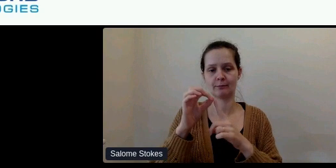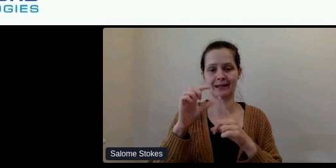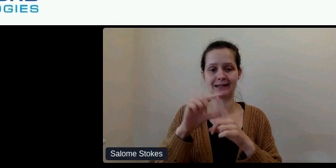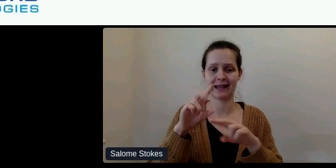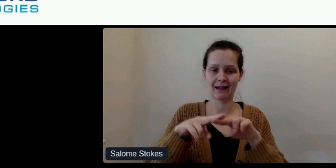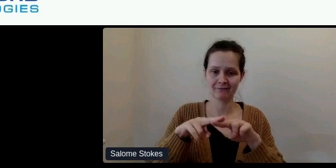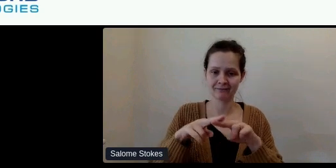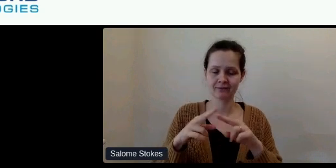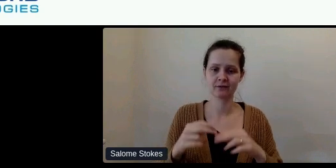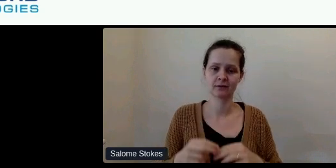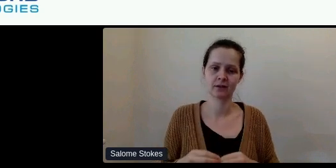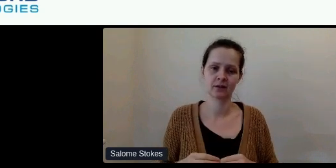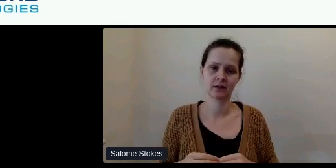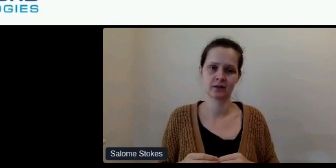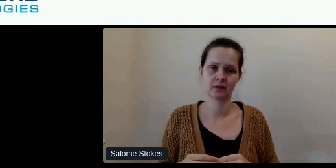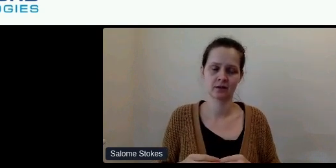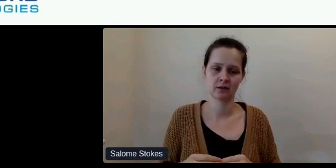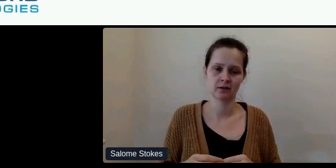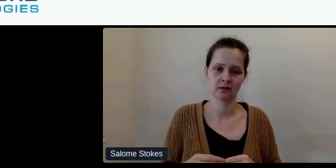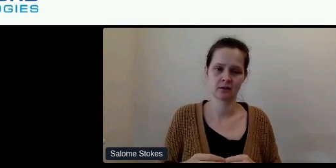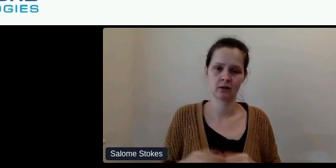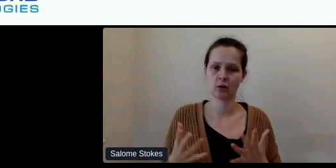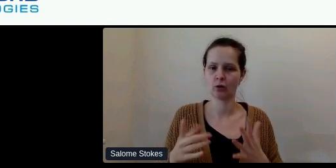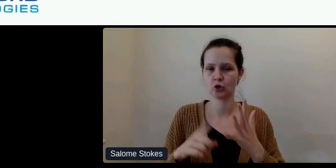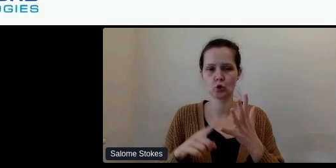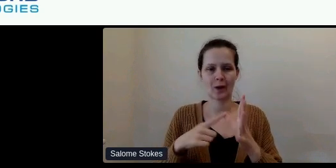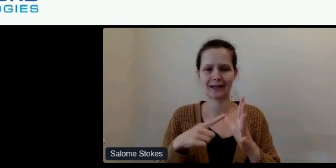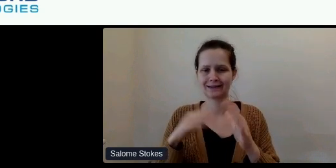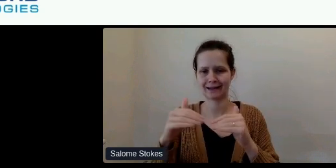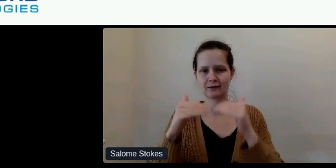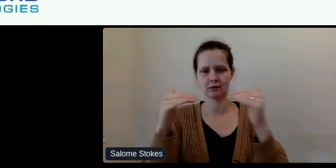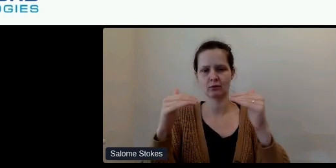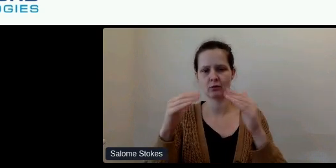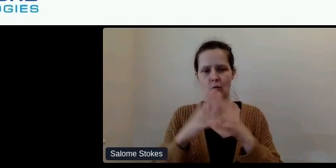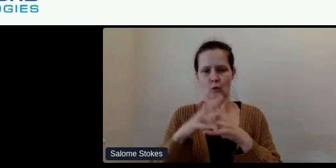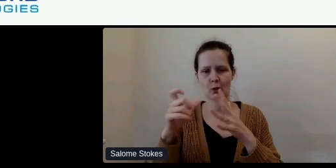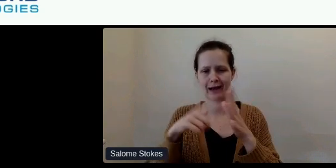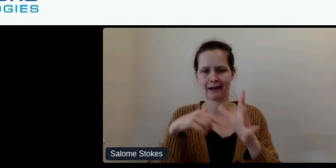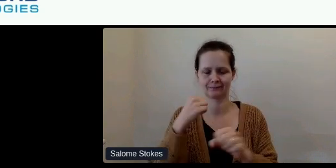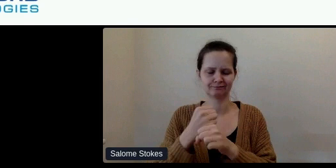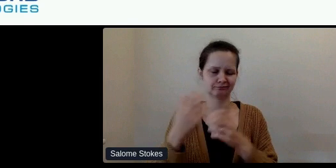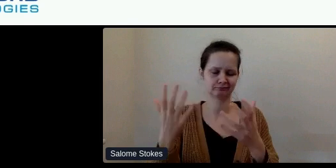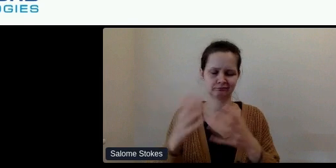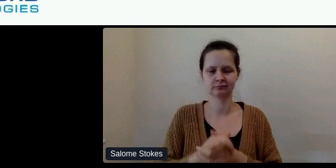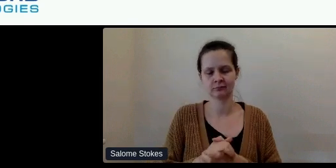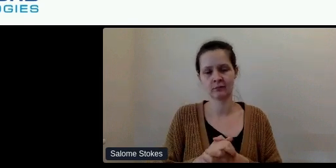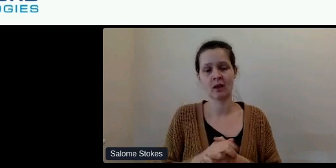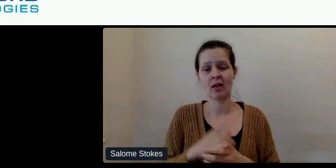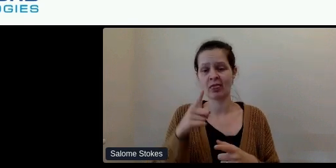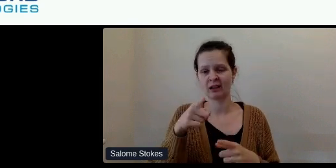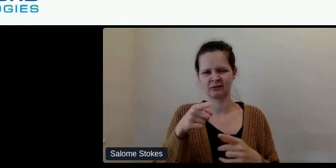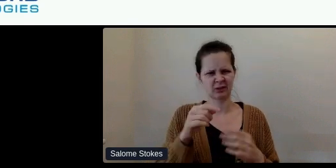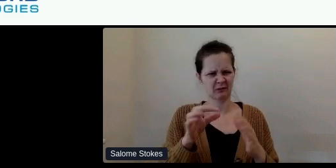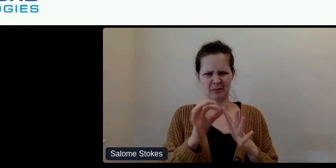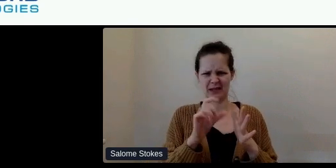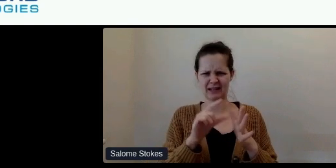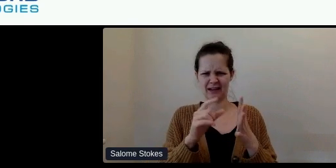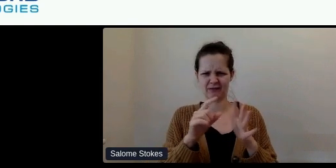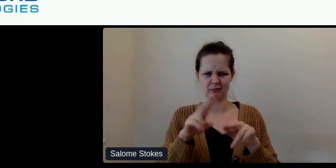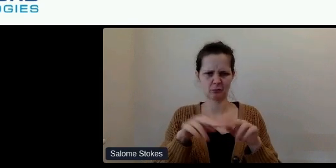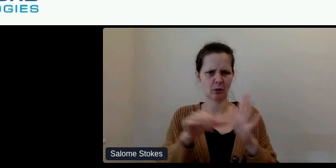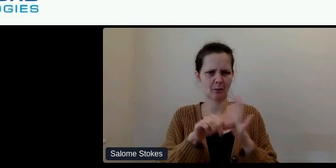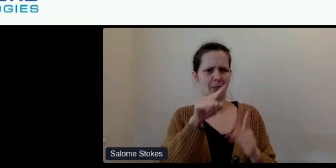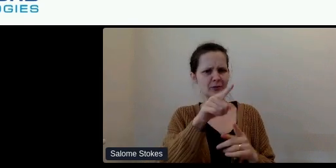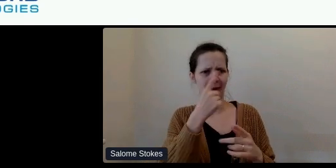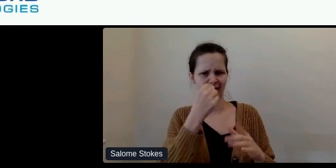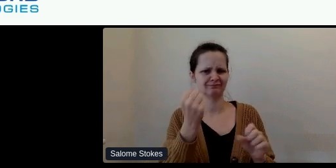either meets WCAG or PDF UA standards. So that's how you can fix PDFs with a platform. If you want to